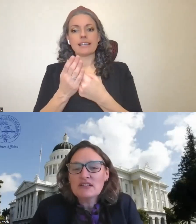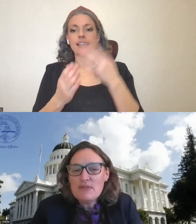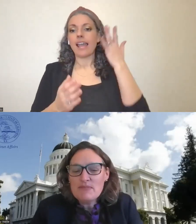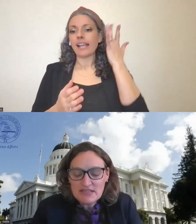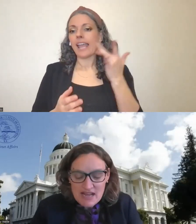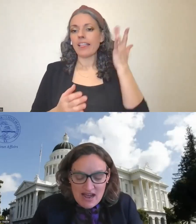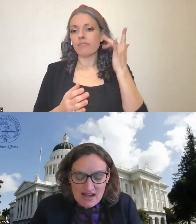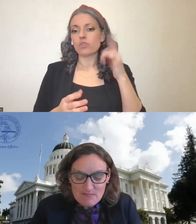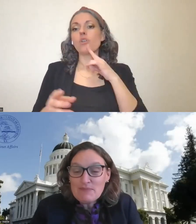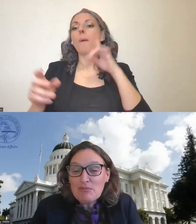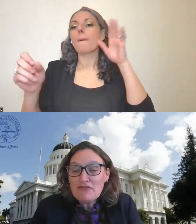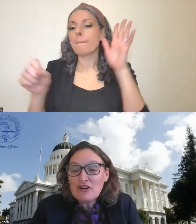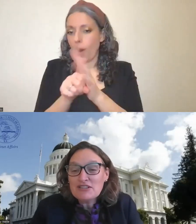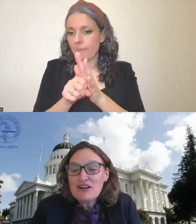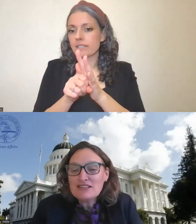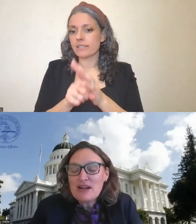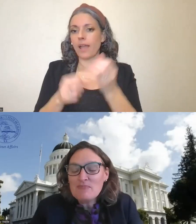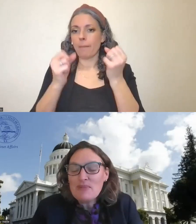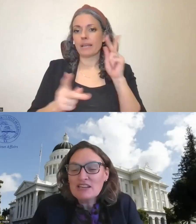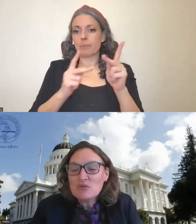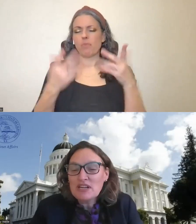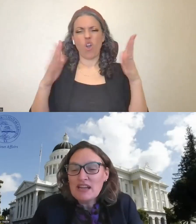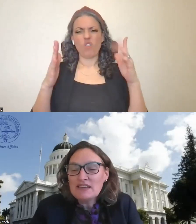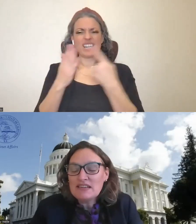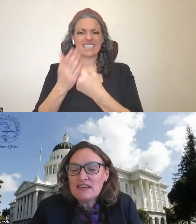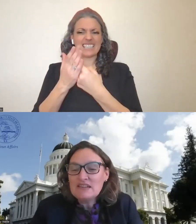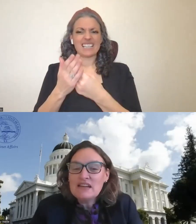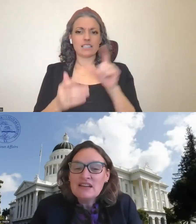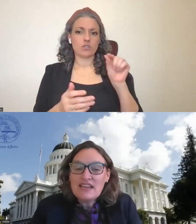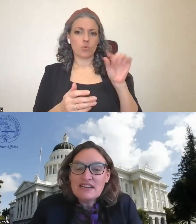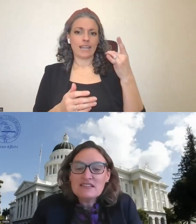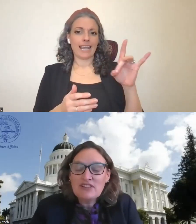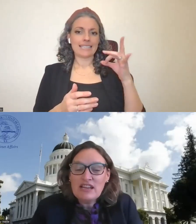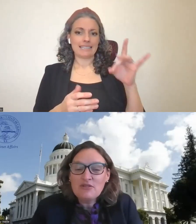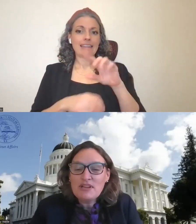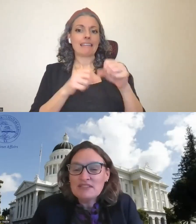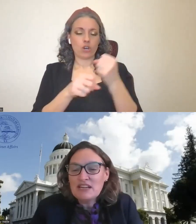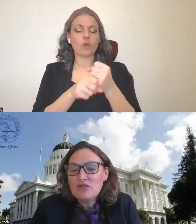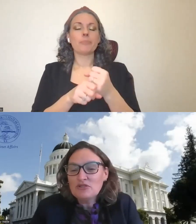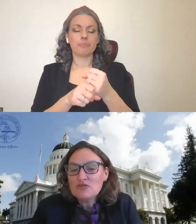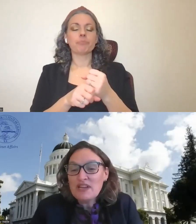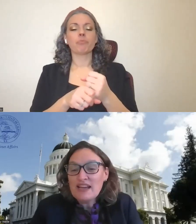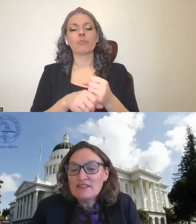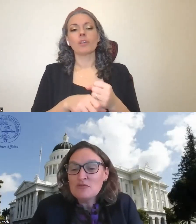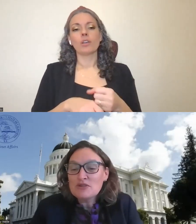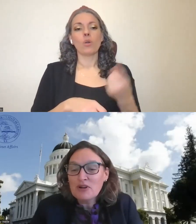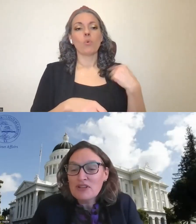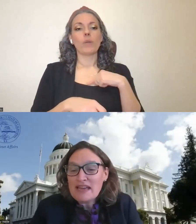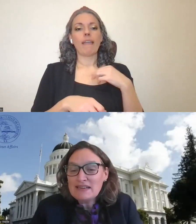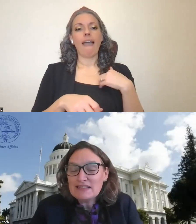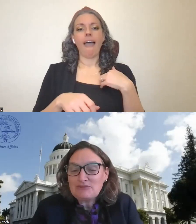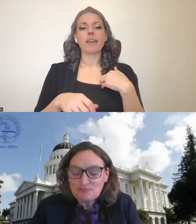California's commitment. Many people have already talked about back in 2018, thanks to philanthropy and stakeholders, we had